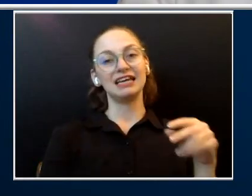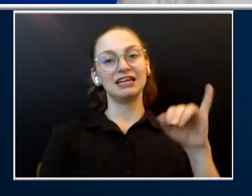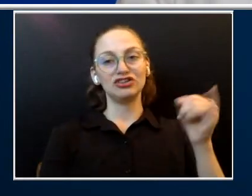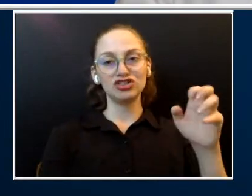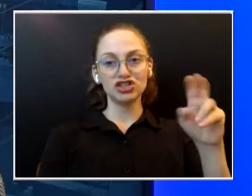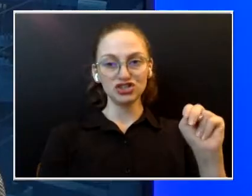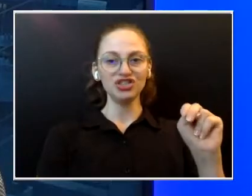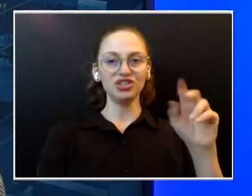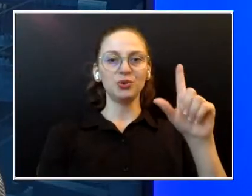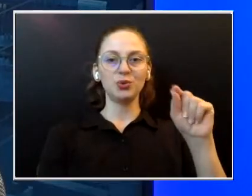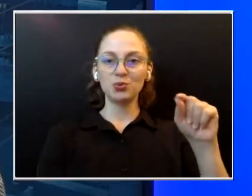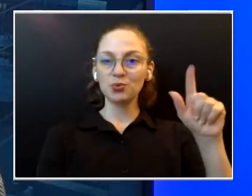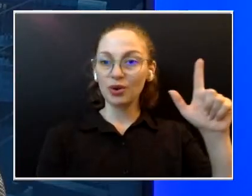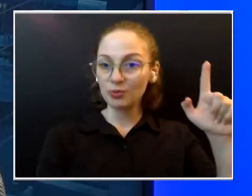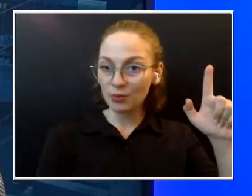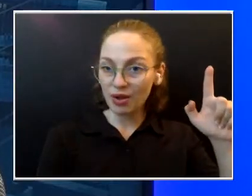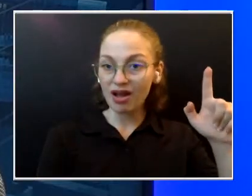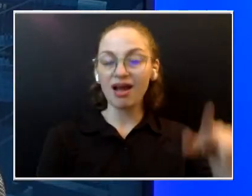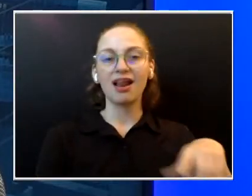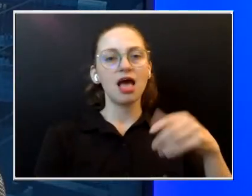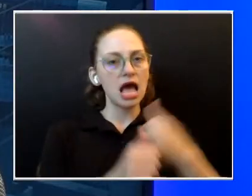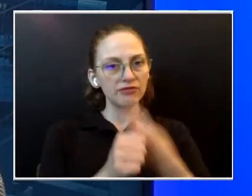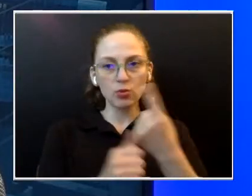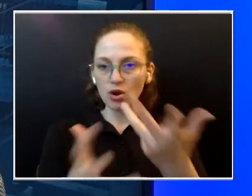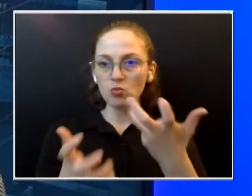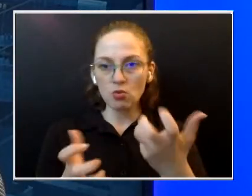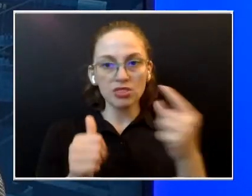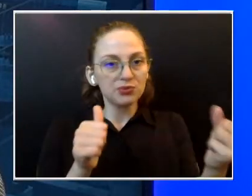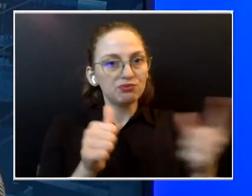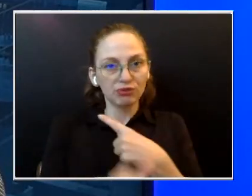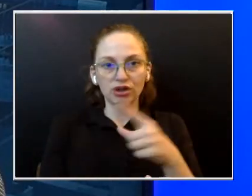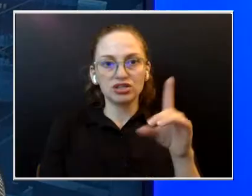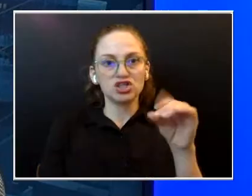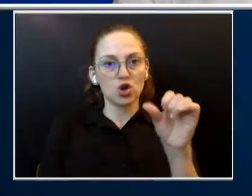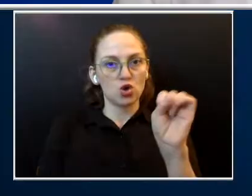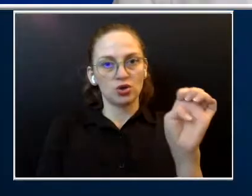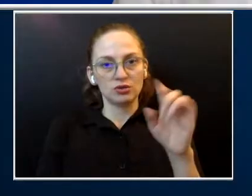really just wasn't that much dose having been made yet. I think